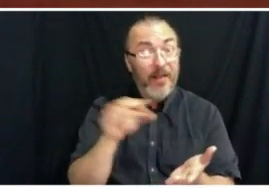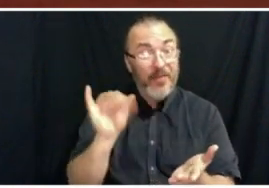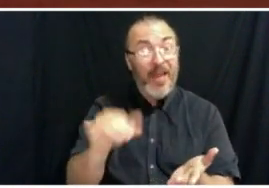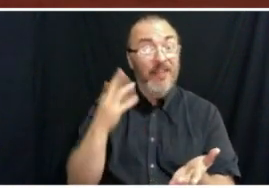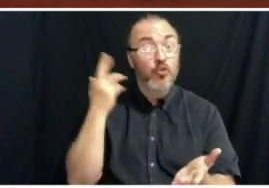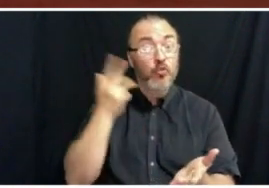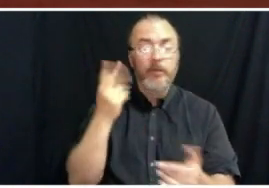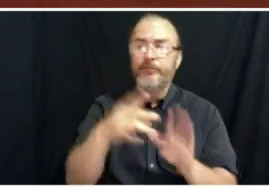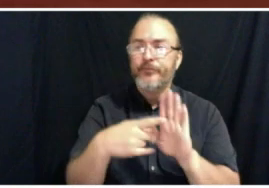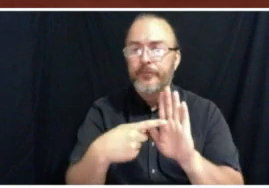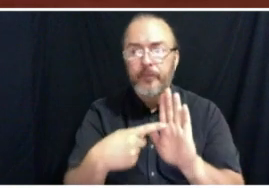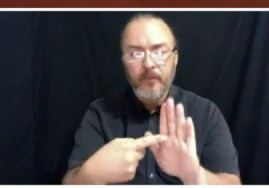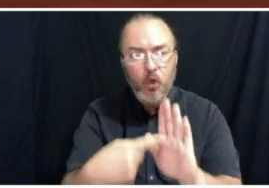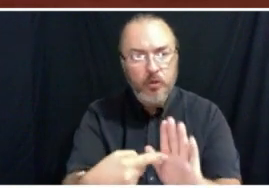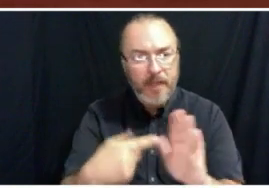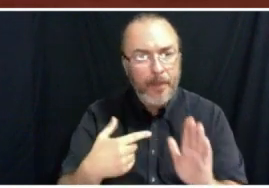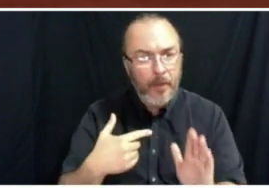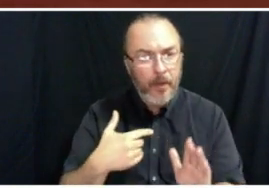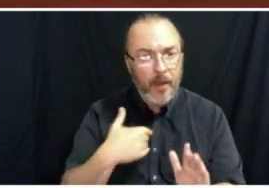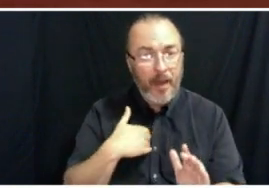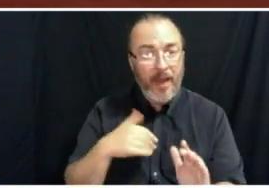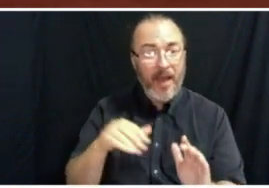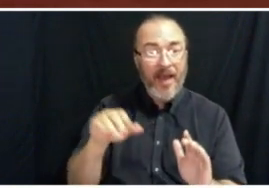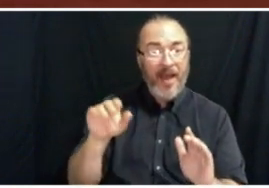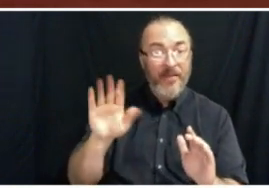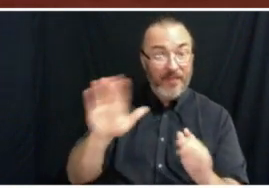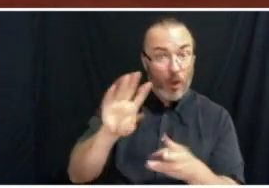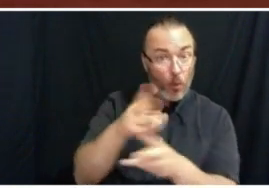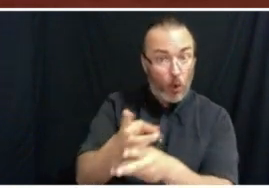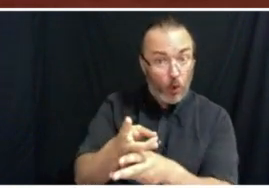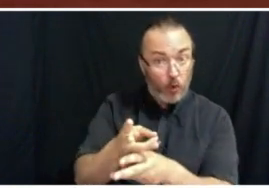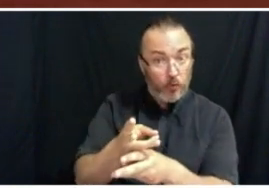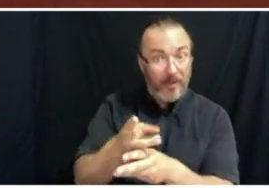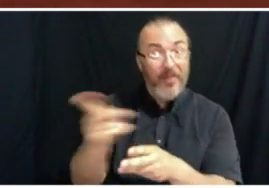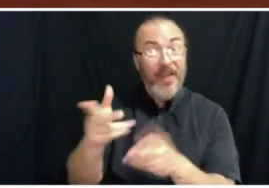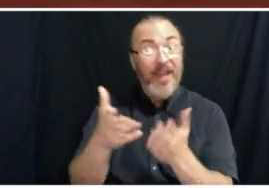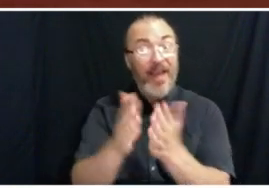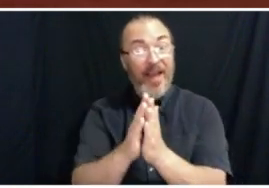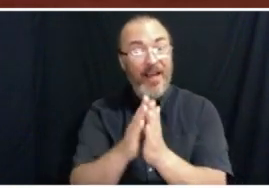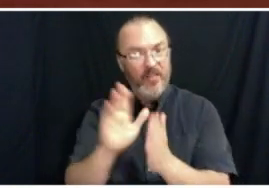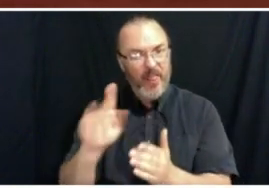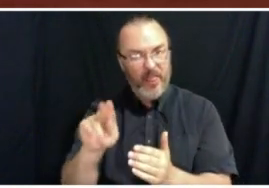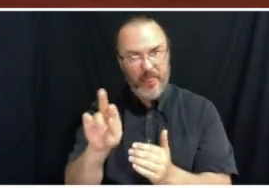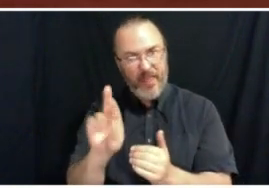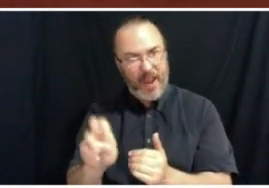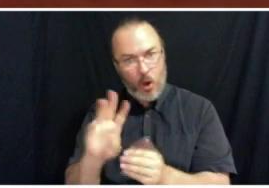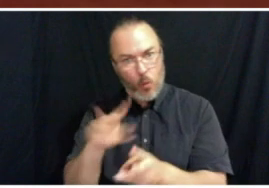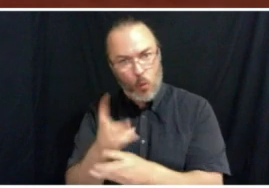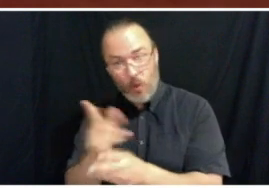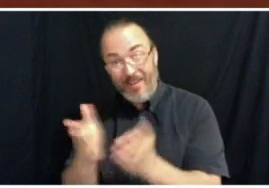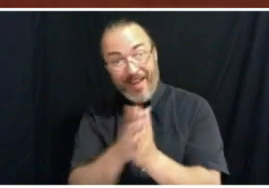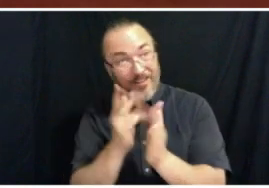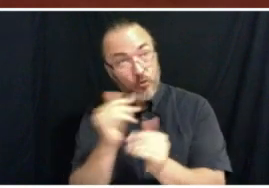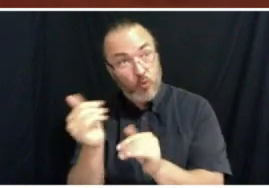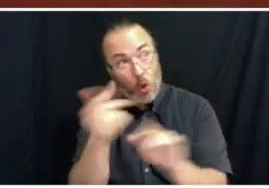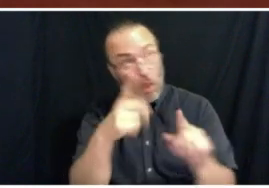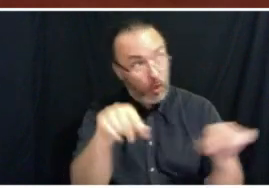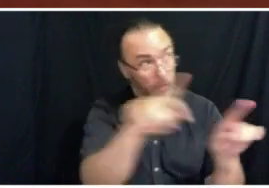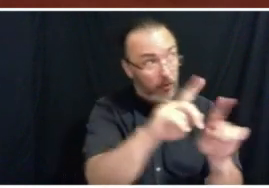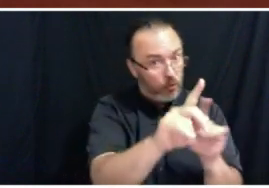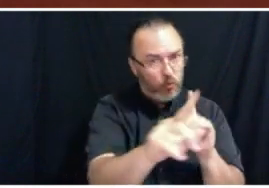have their world who is asking all governments and donors to invest at least